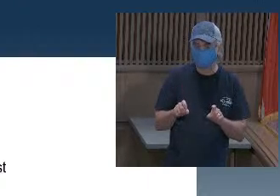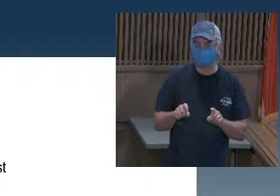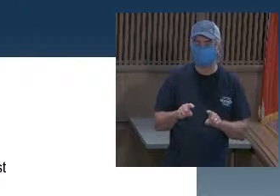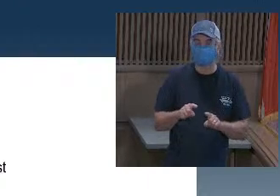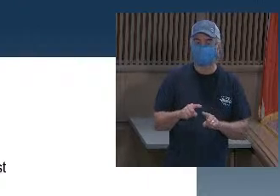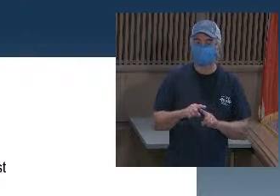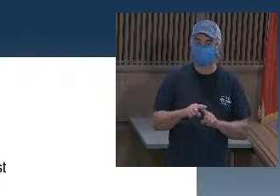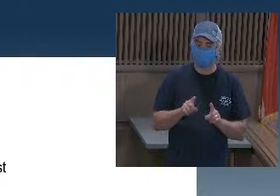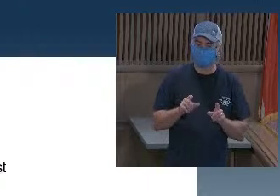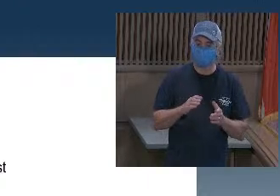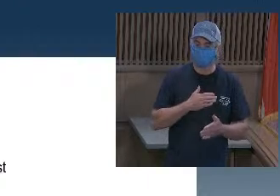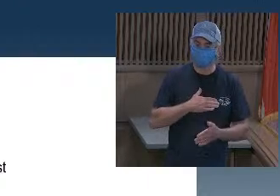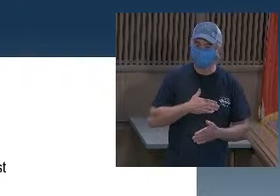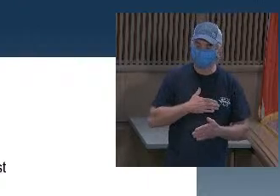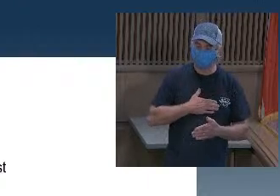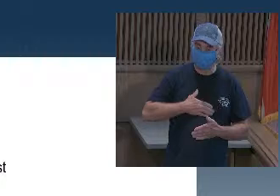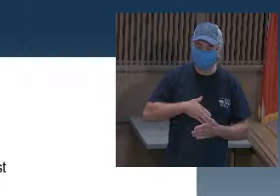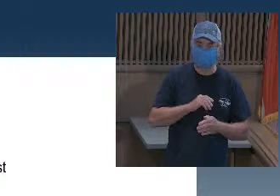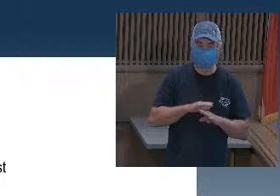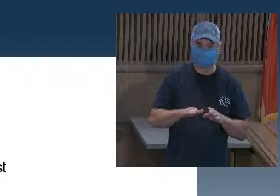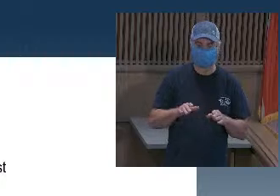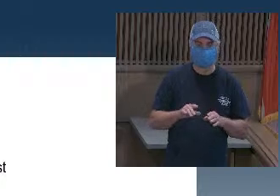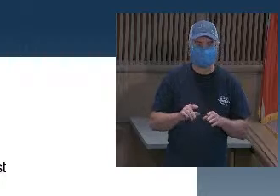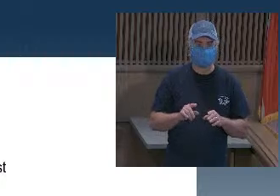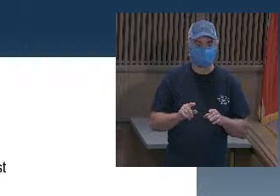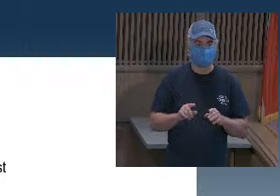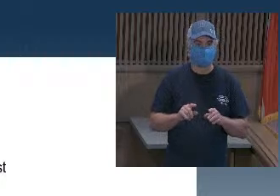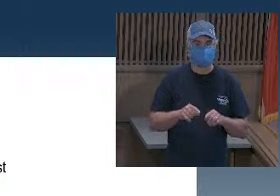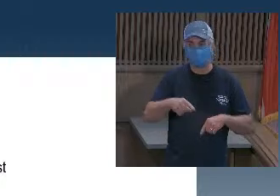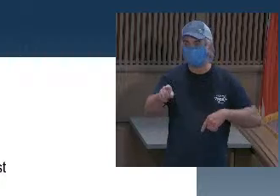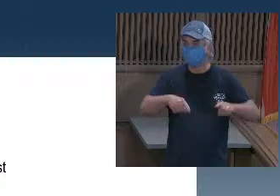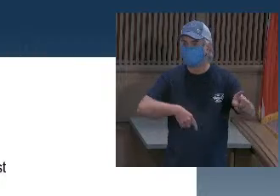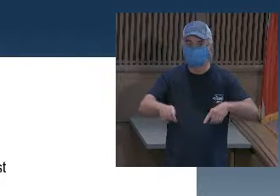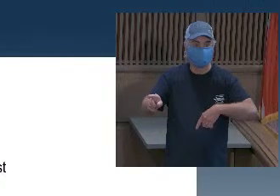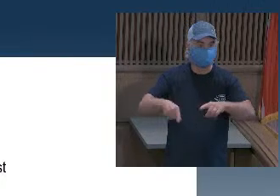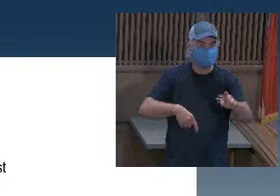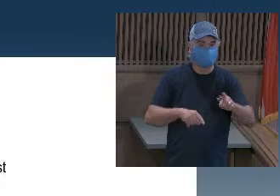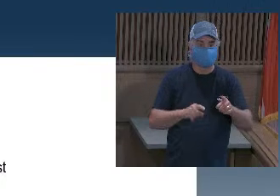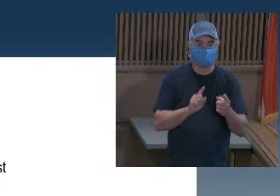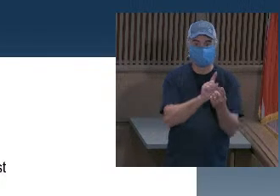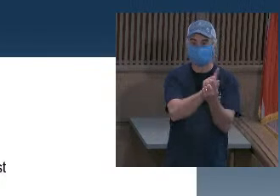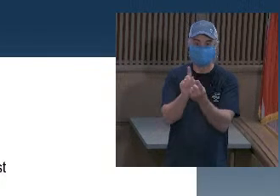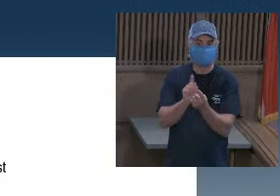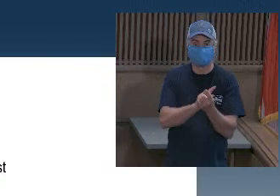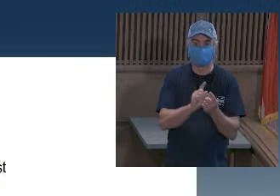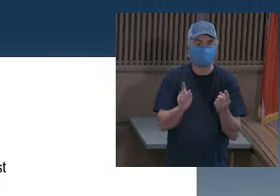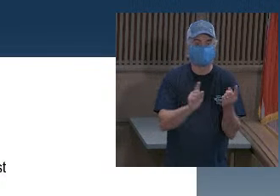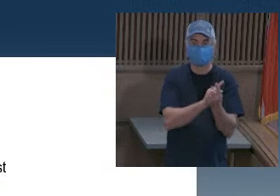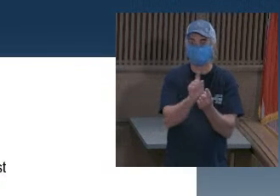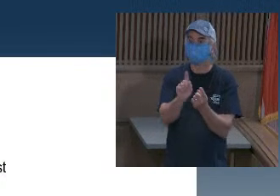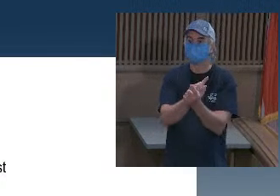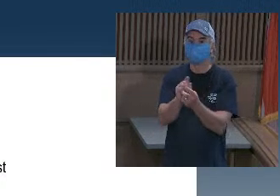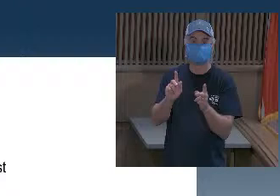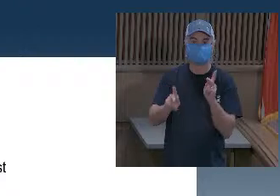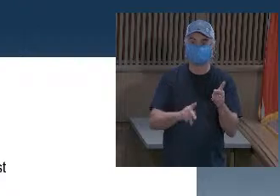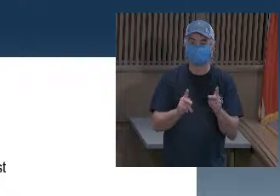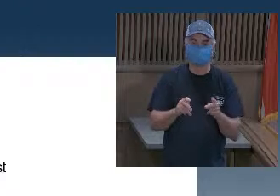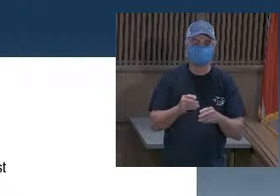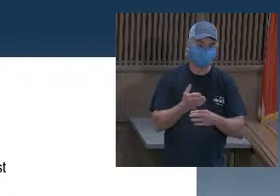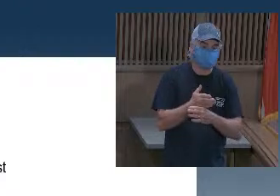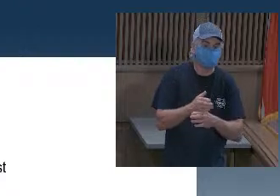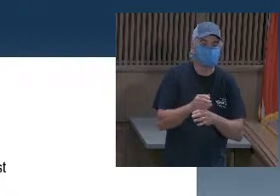germs around the community. That could cause other people to get sick or to lose their life. Please